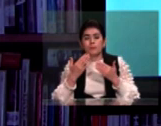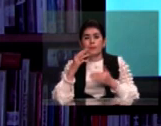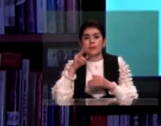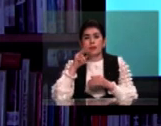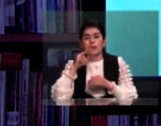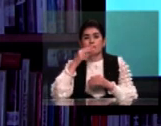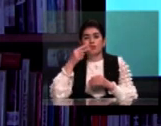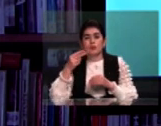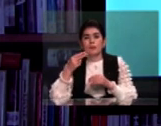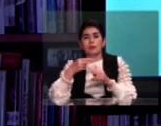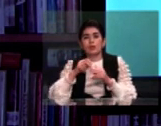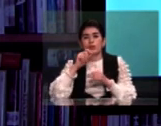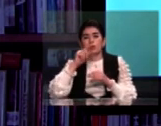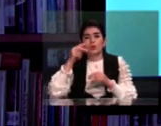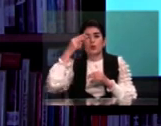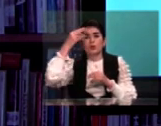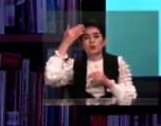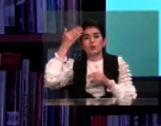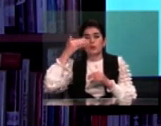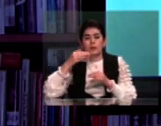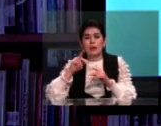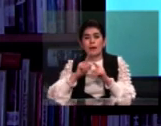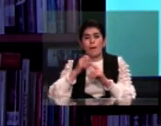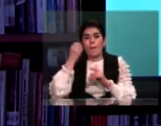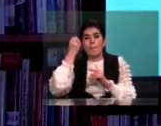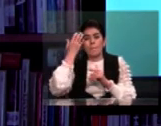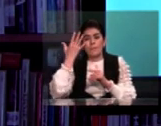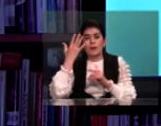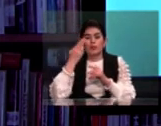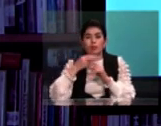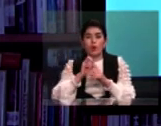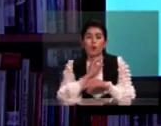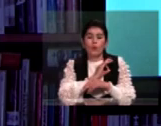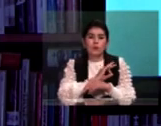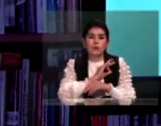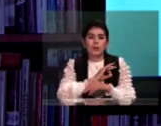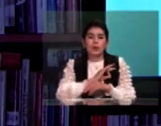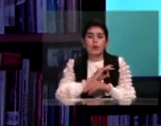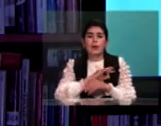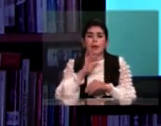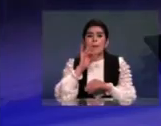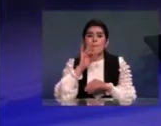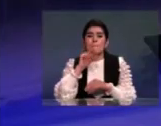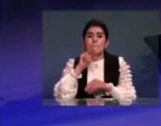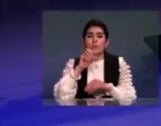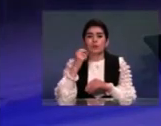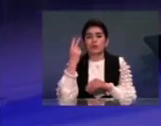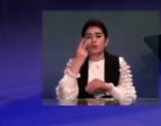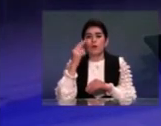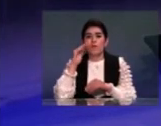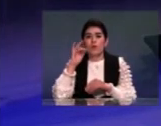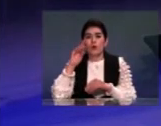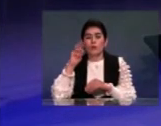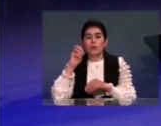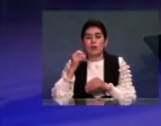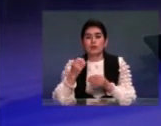lambda barobar s taqsim nu ekanligini bilgan holda qo'llagan holda impulsni ikkinchi formulasini